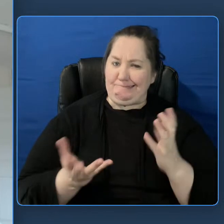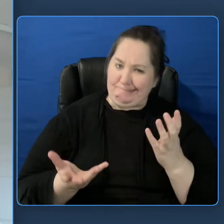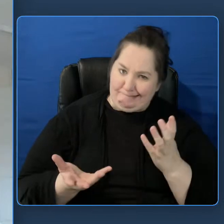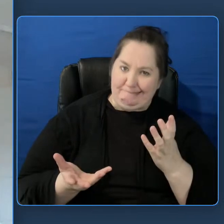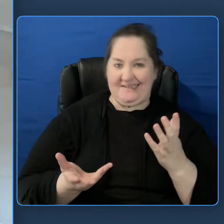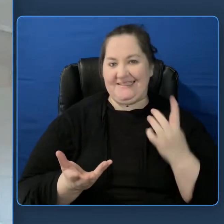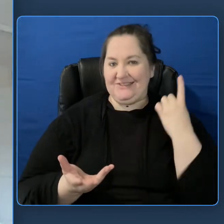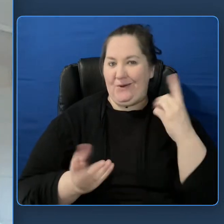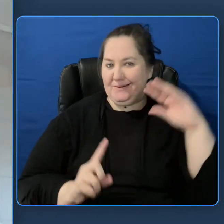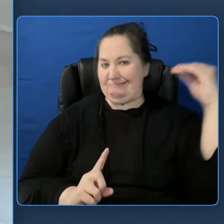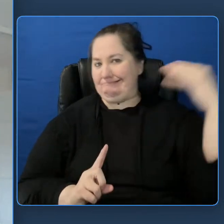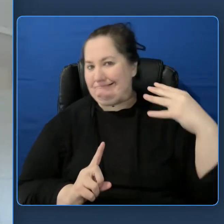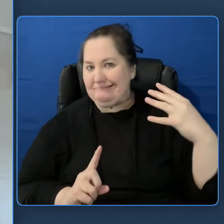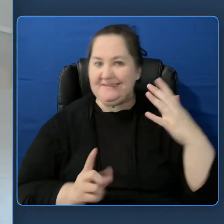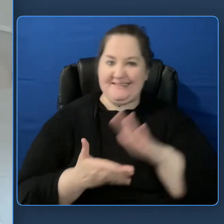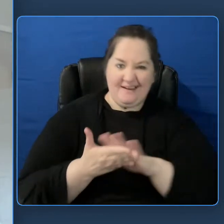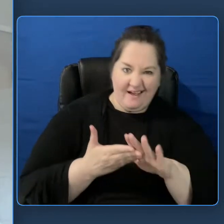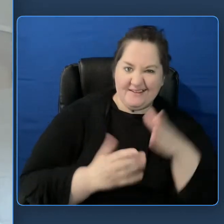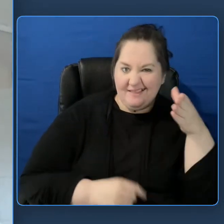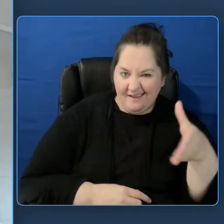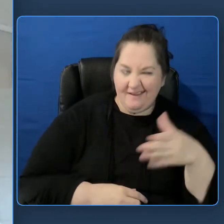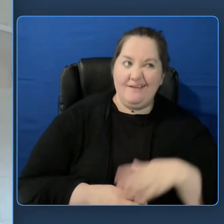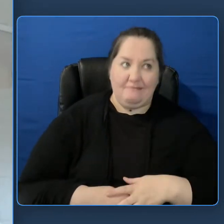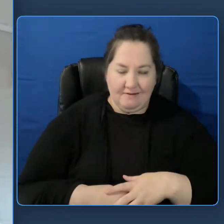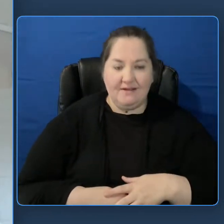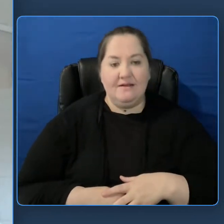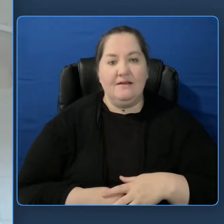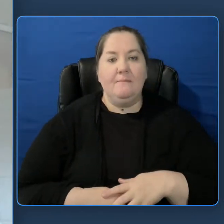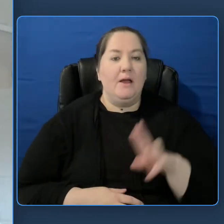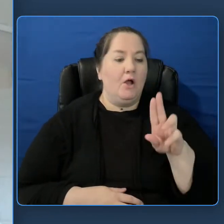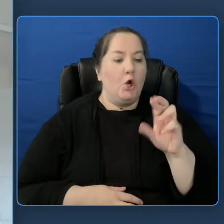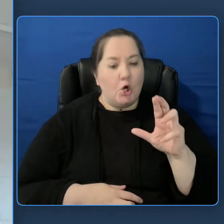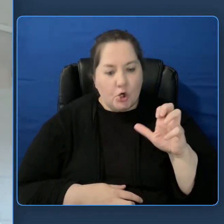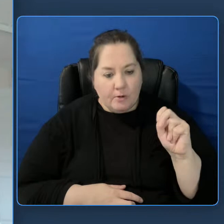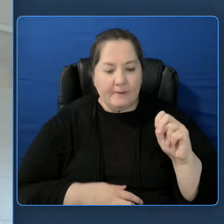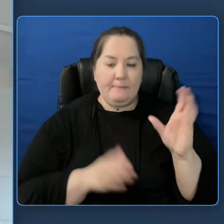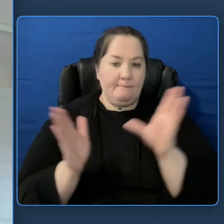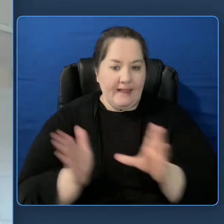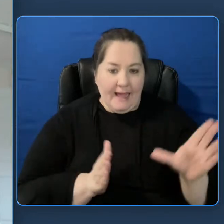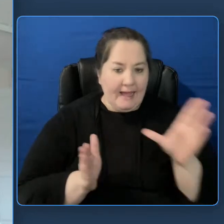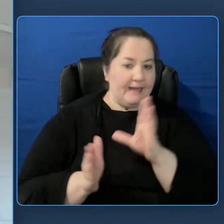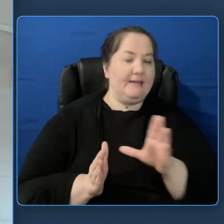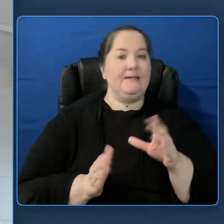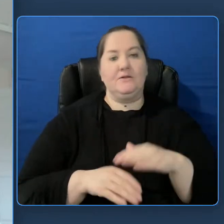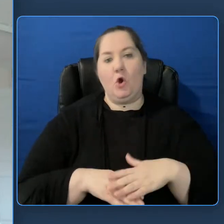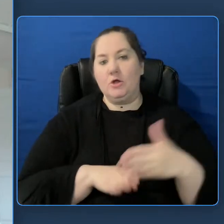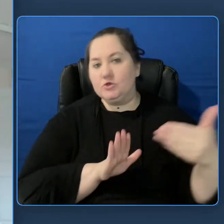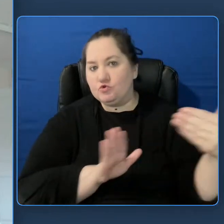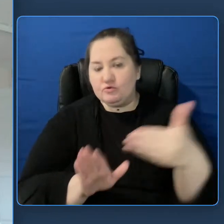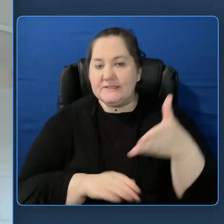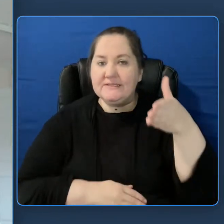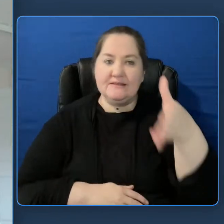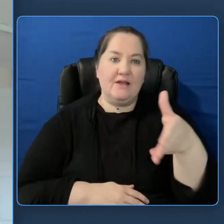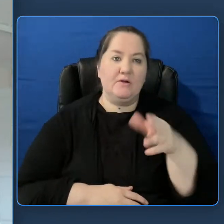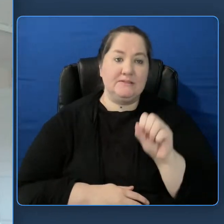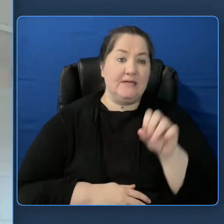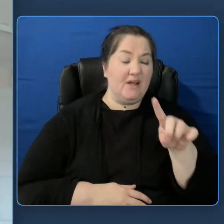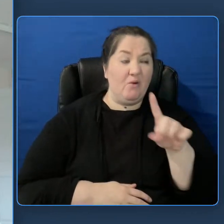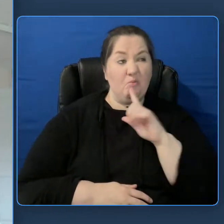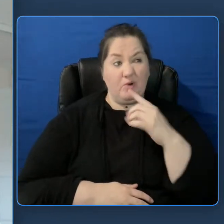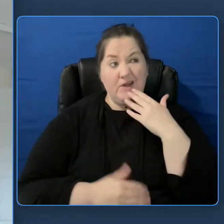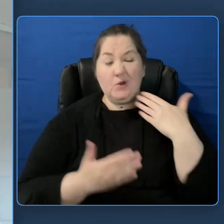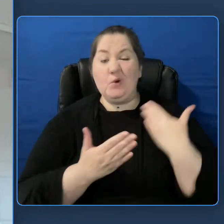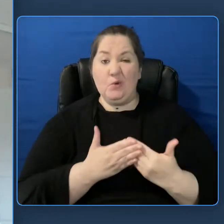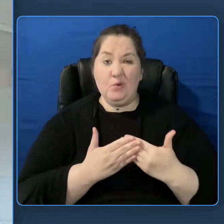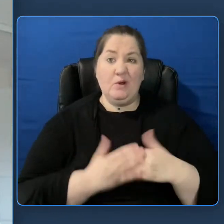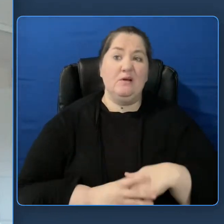climate. But in terms of like urban planning, getting around on the streets down there, it was pretty